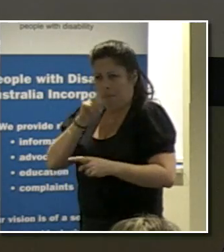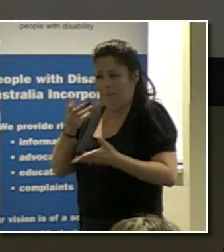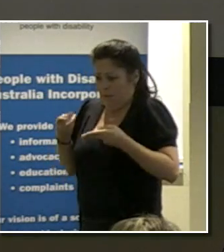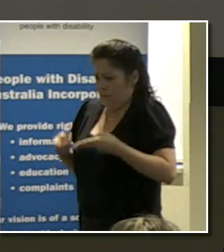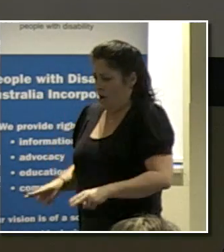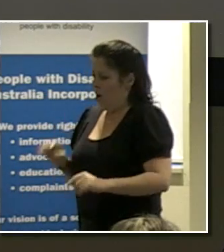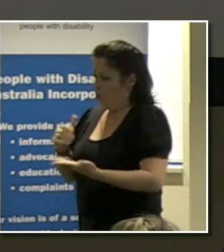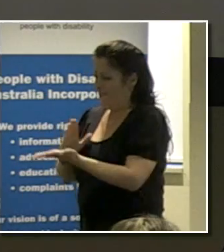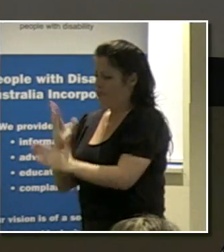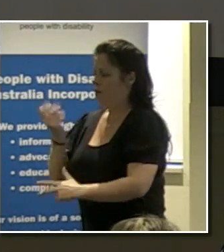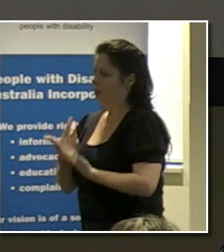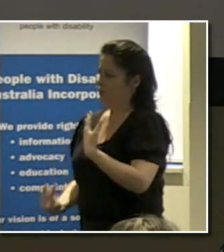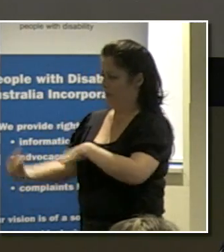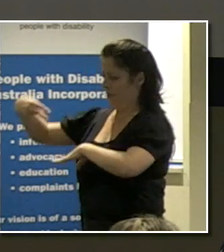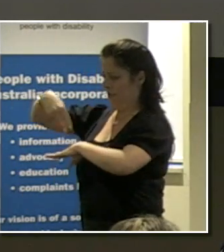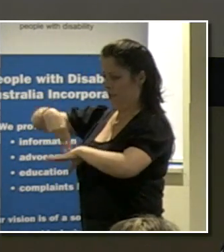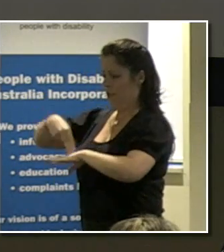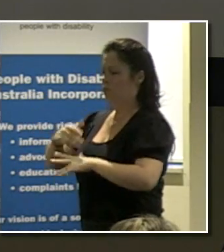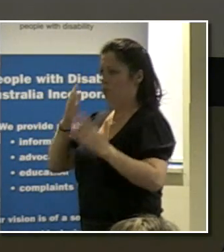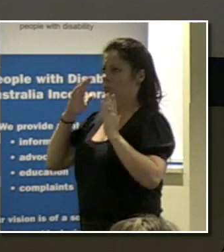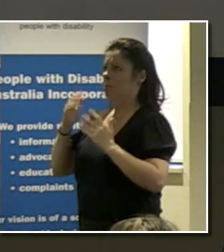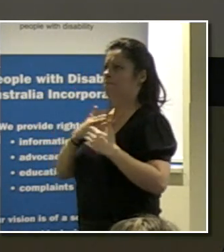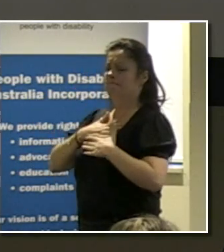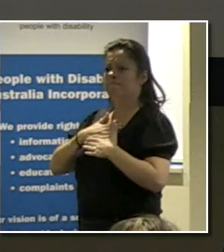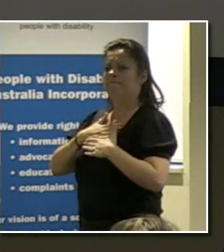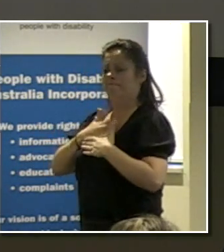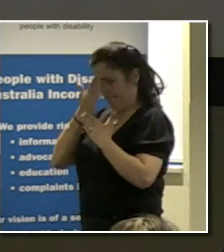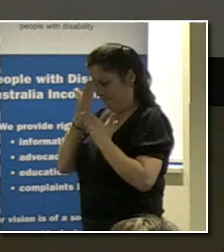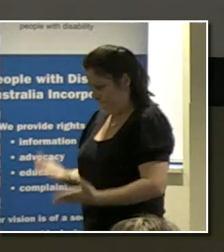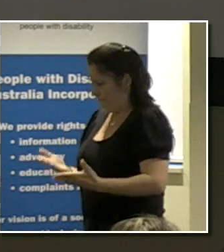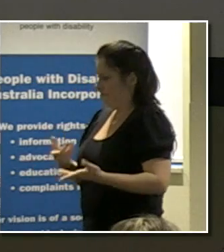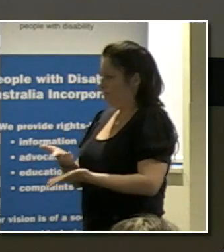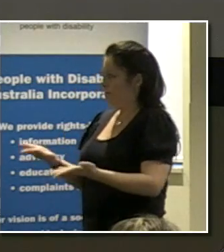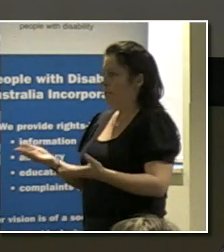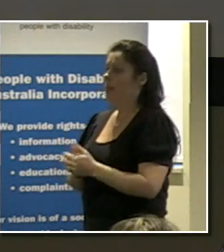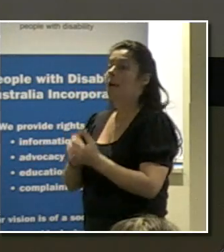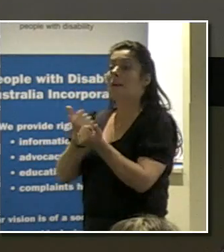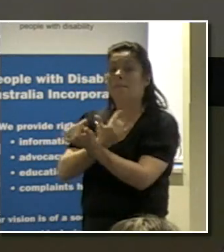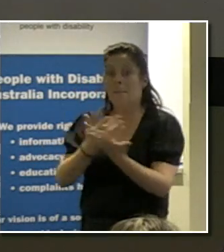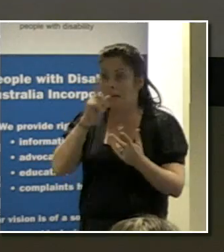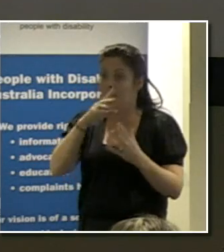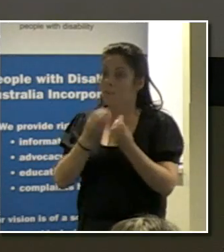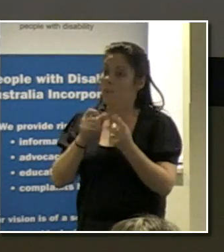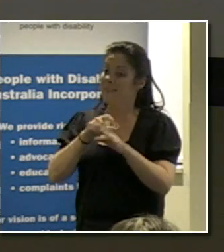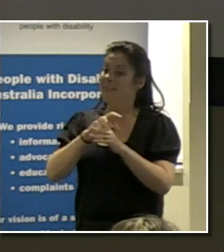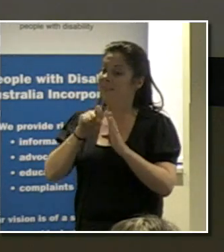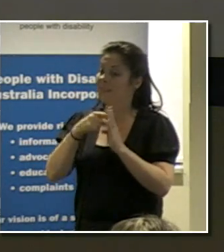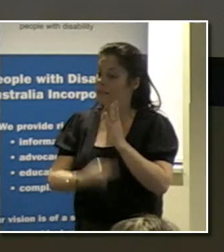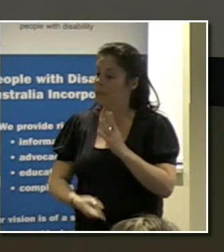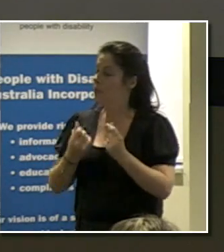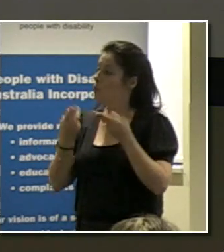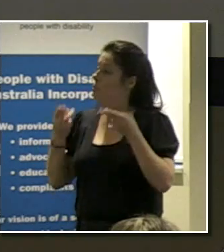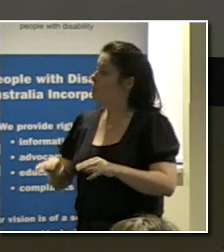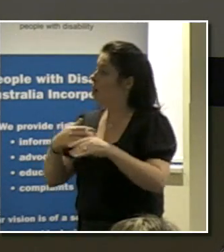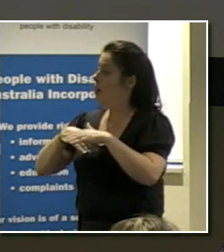throwing some dirt down and recognising that you have gone. And many of the people with disability that died in these places never had that